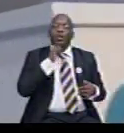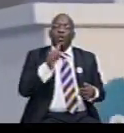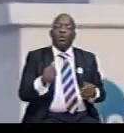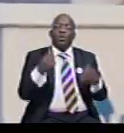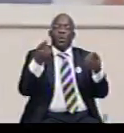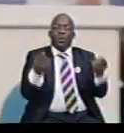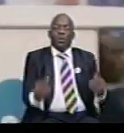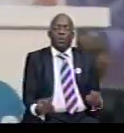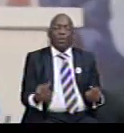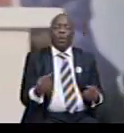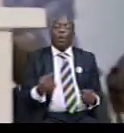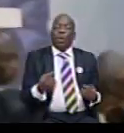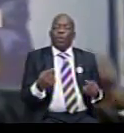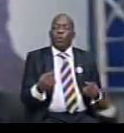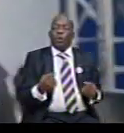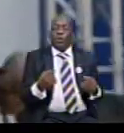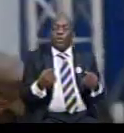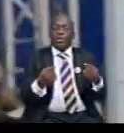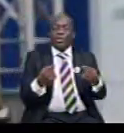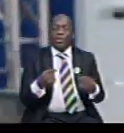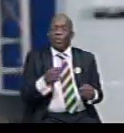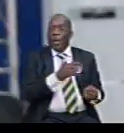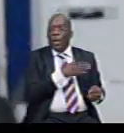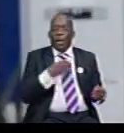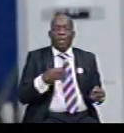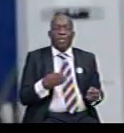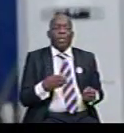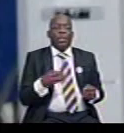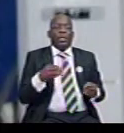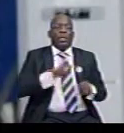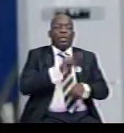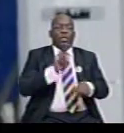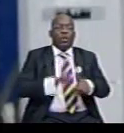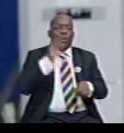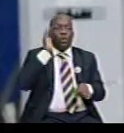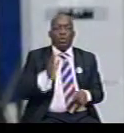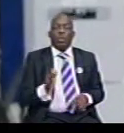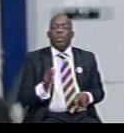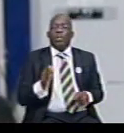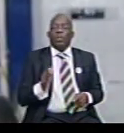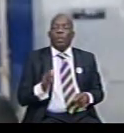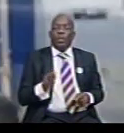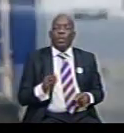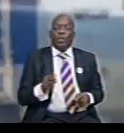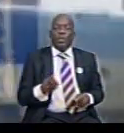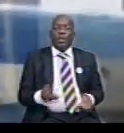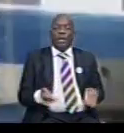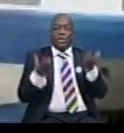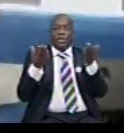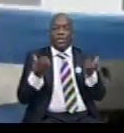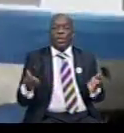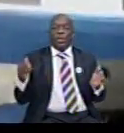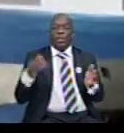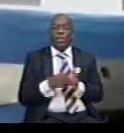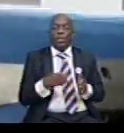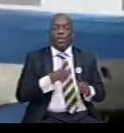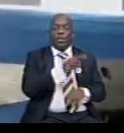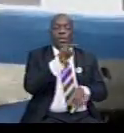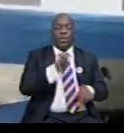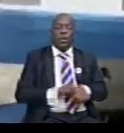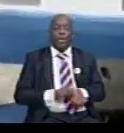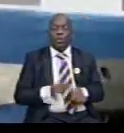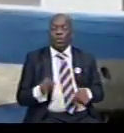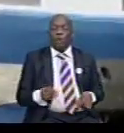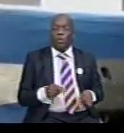it says, and for nation shall rise against nation. This country might rise against that country,